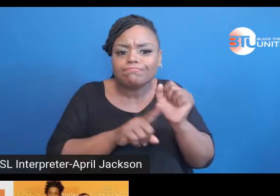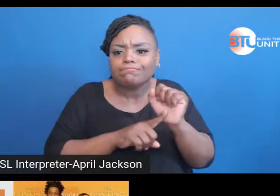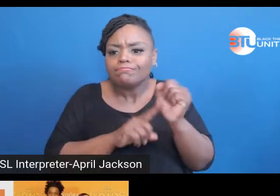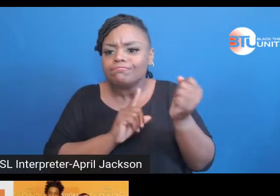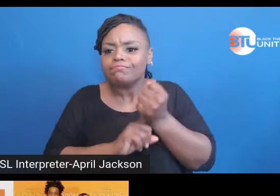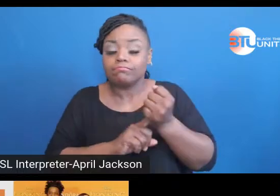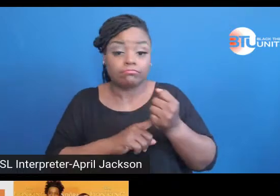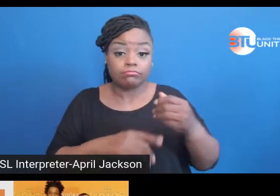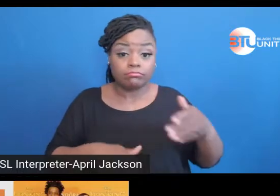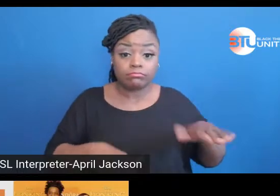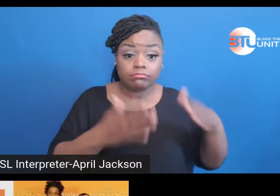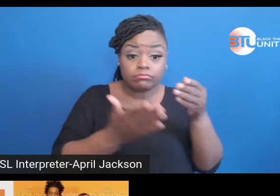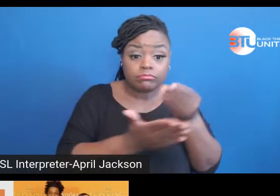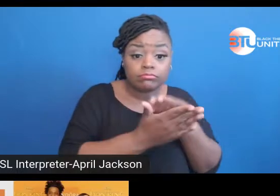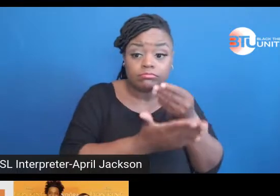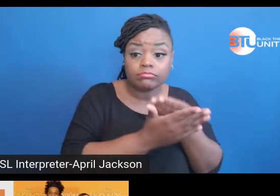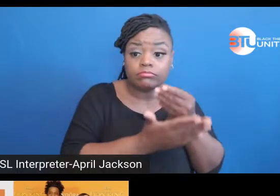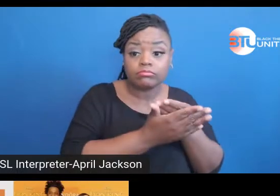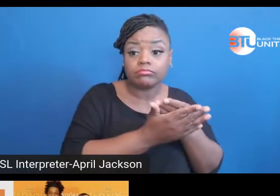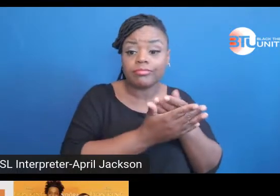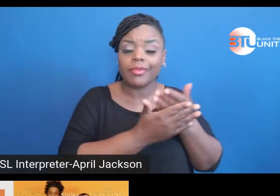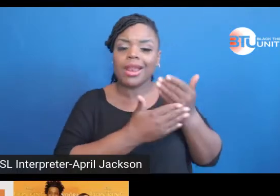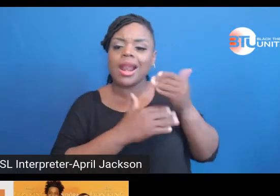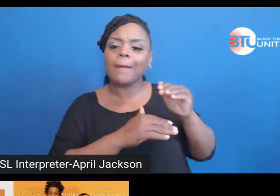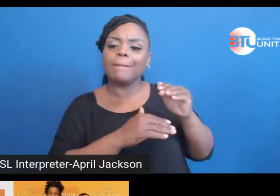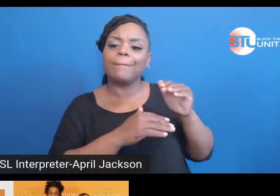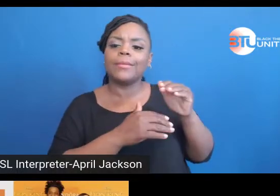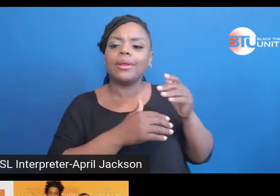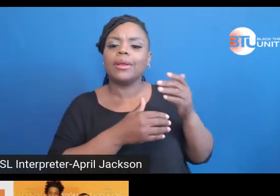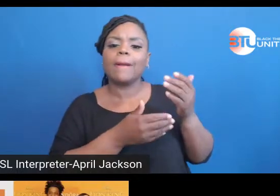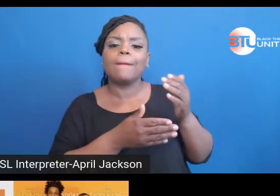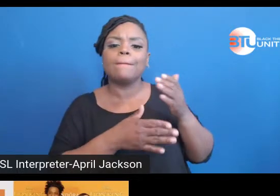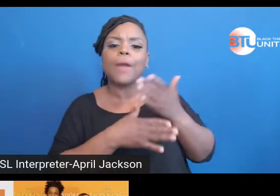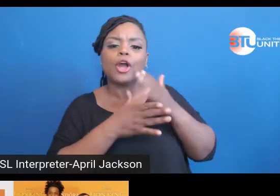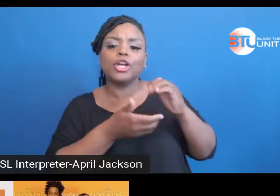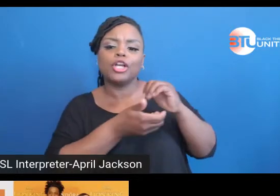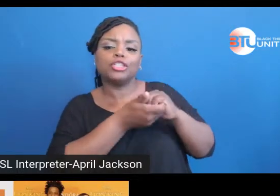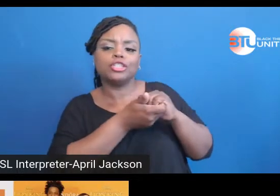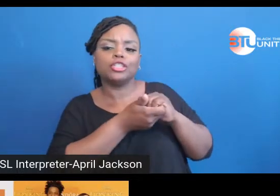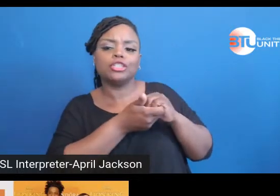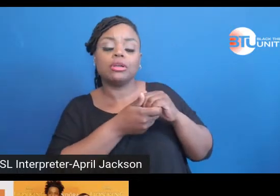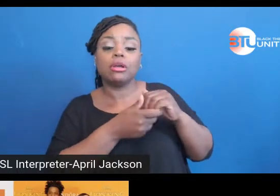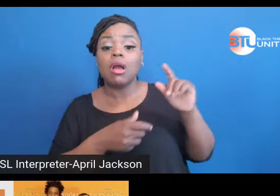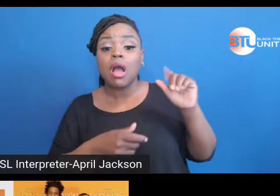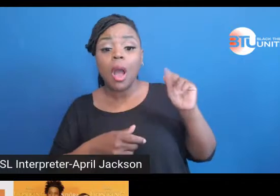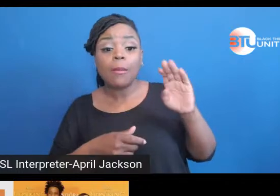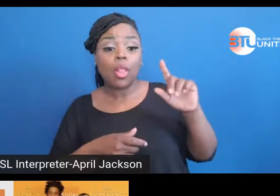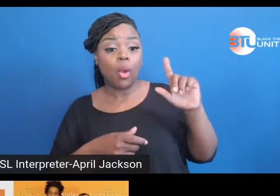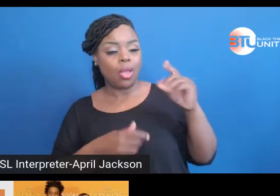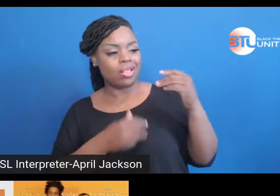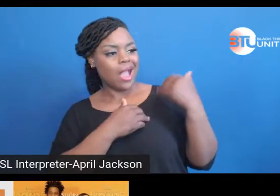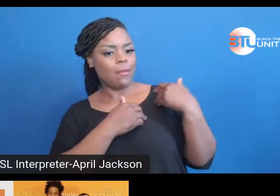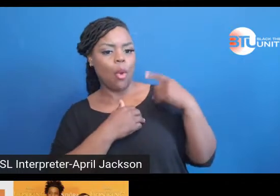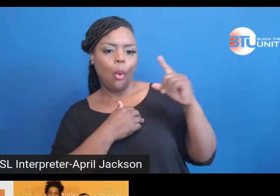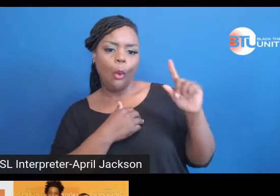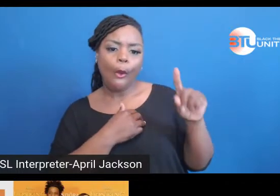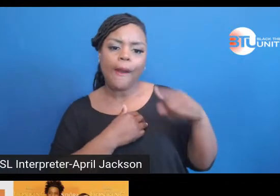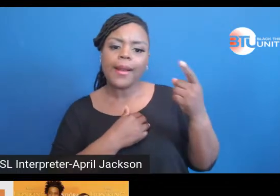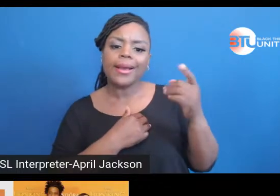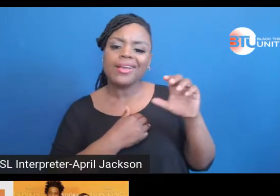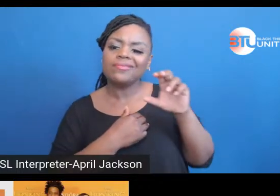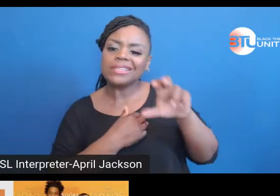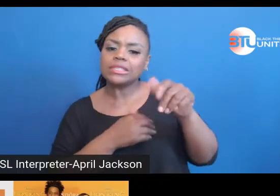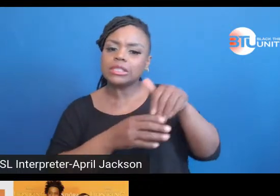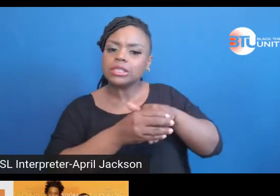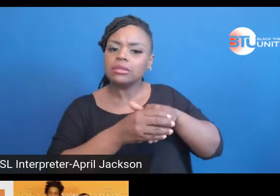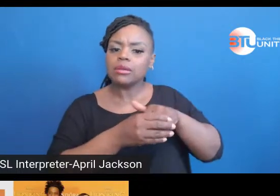limited partners who are only liable up to what they invest in the partnership. These are all partnerships, though,